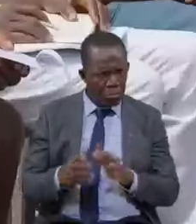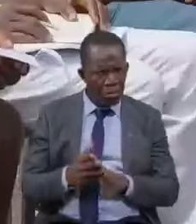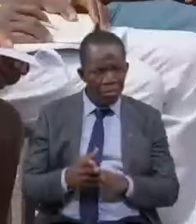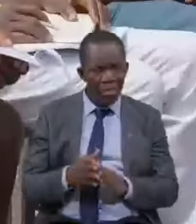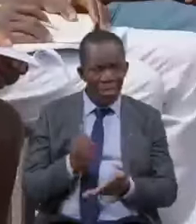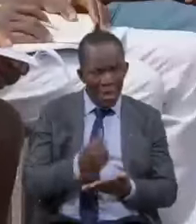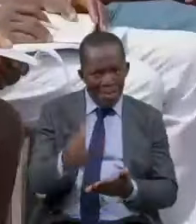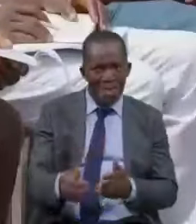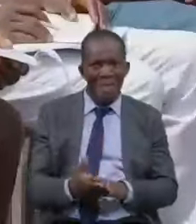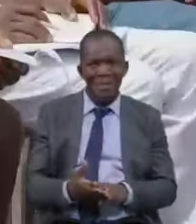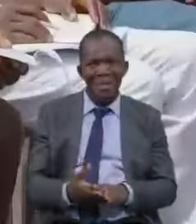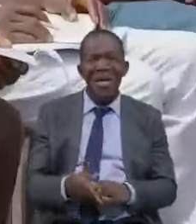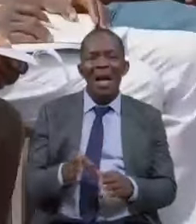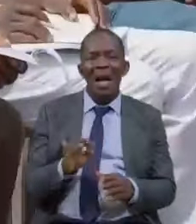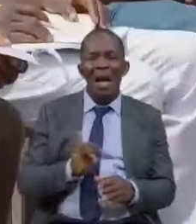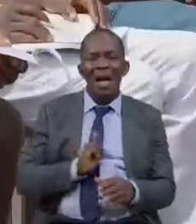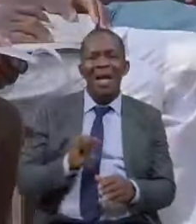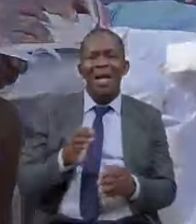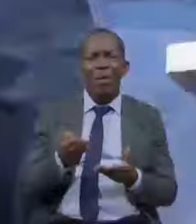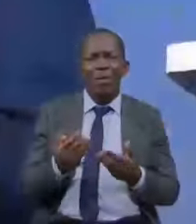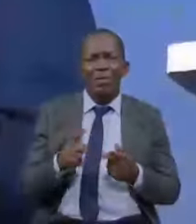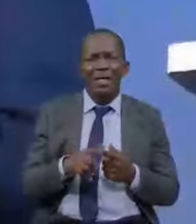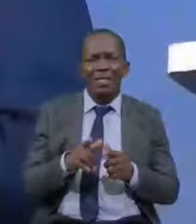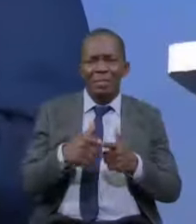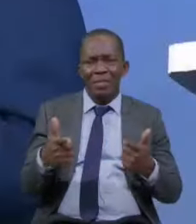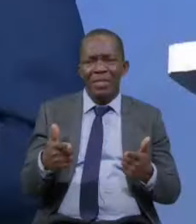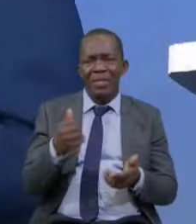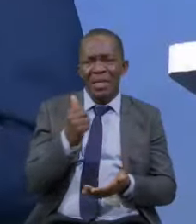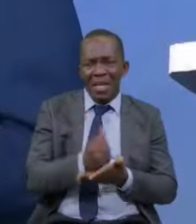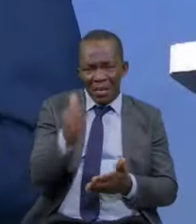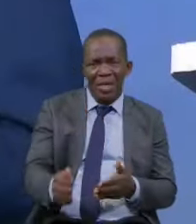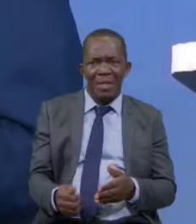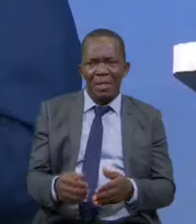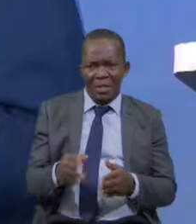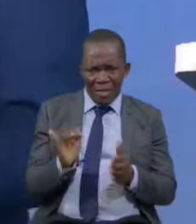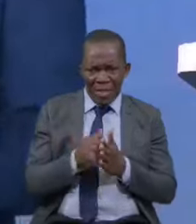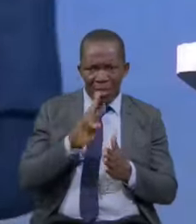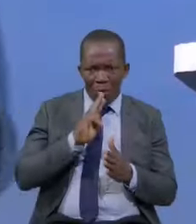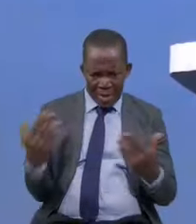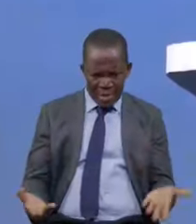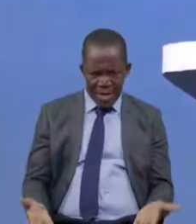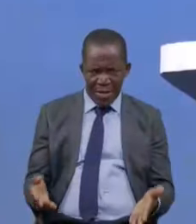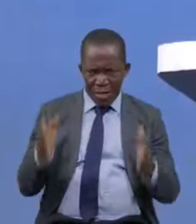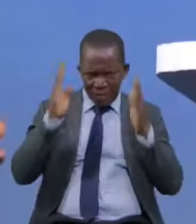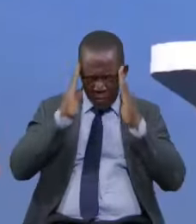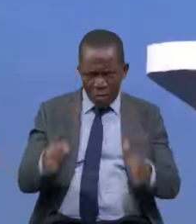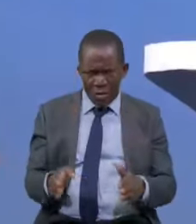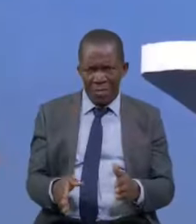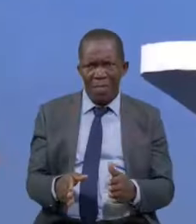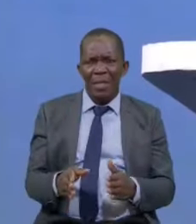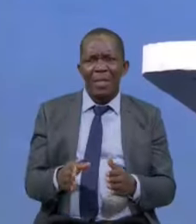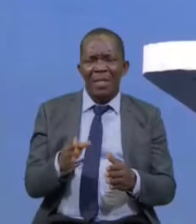and absent-minded amen, that never brings sanctification. That's the kind of amen, the